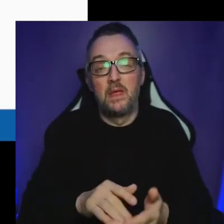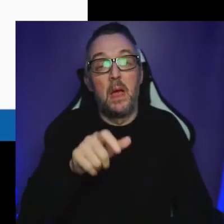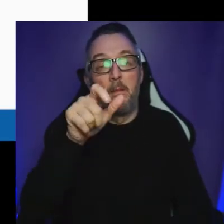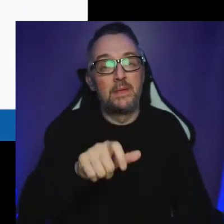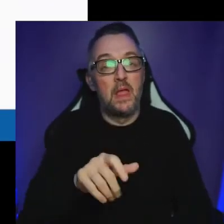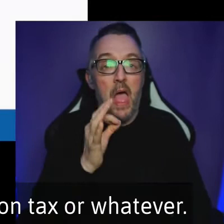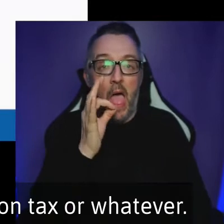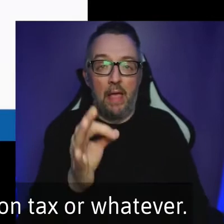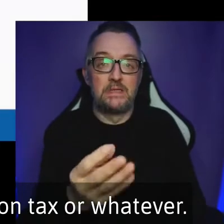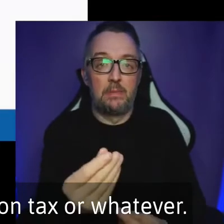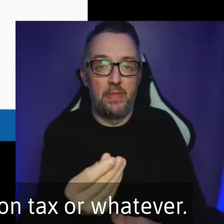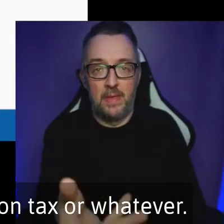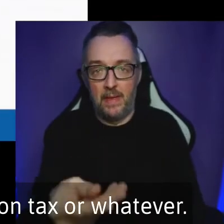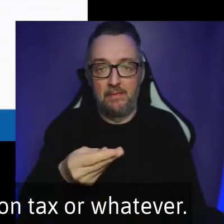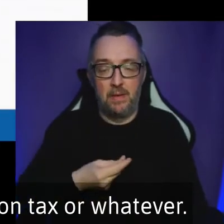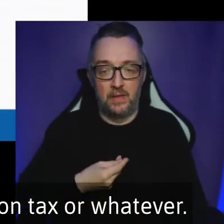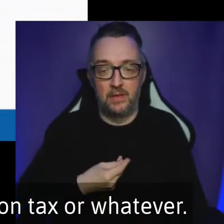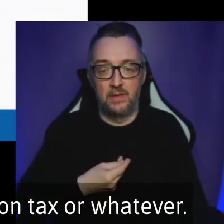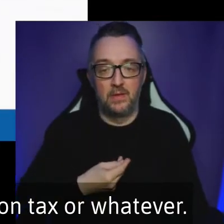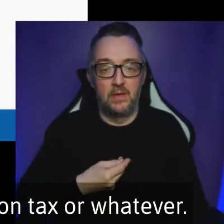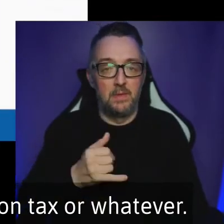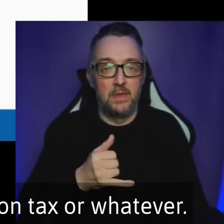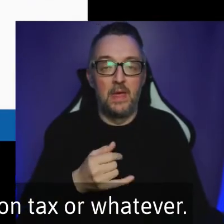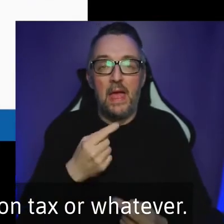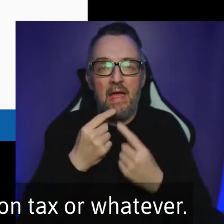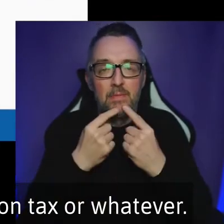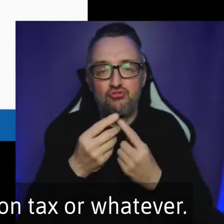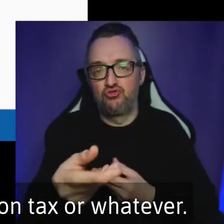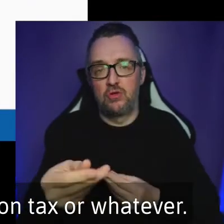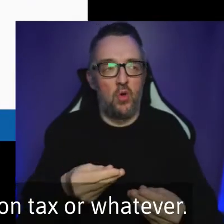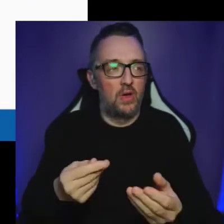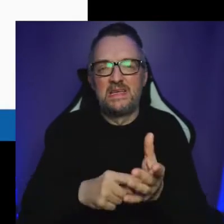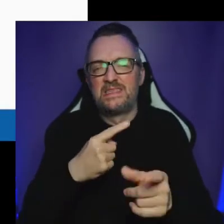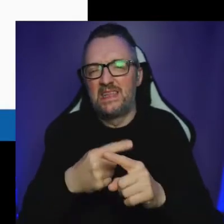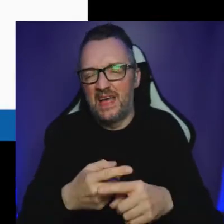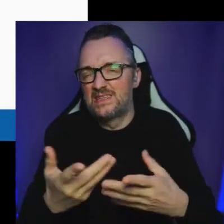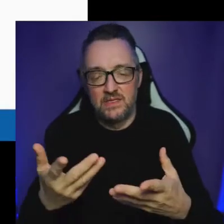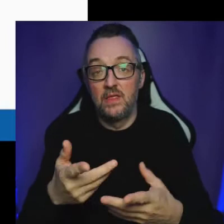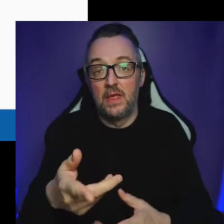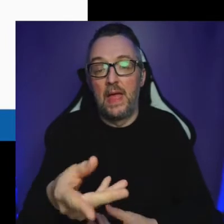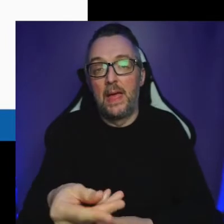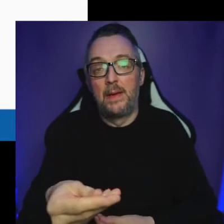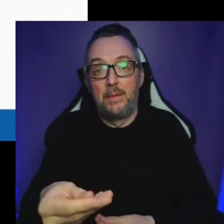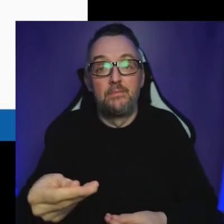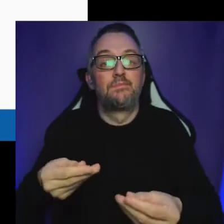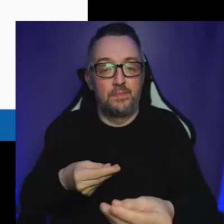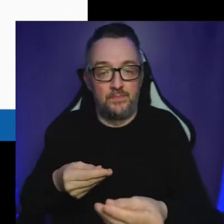requesting something or providing something, whether it's information on tax or whatever, they provide something to the public